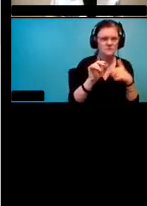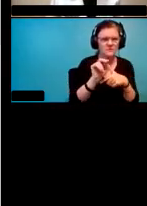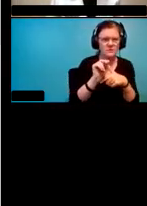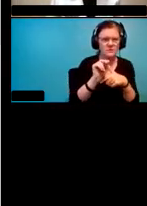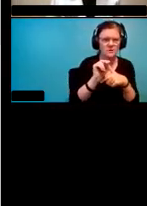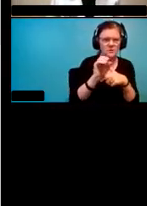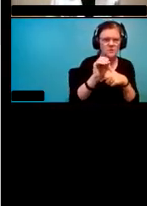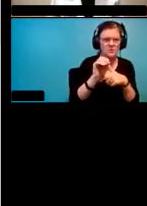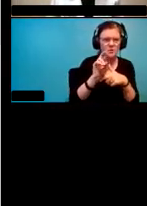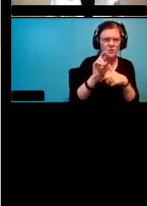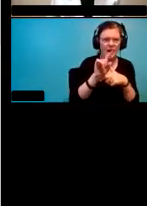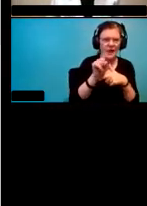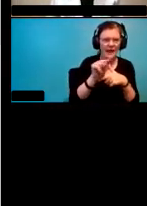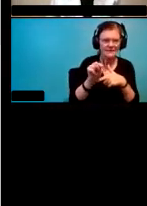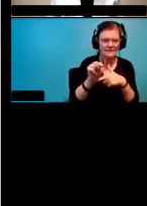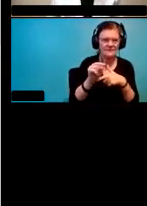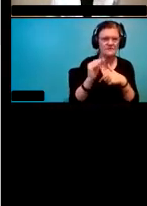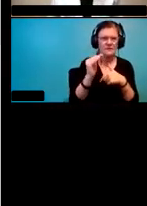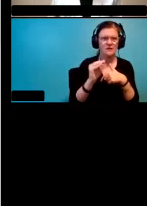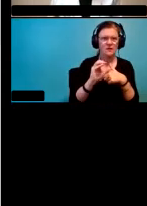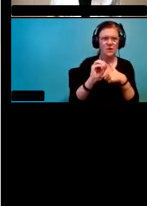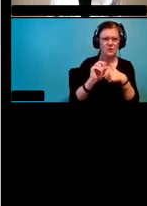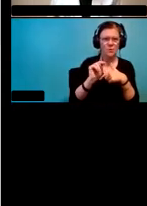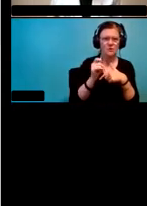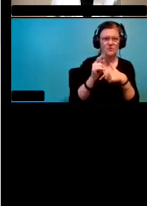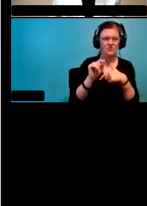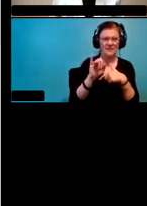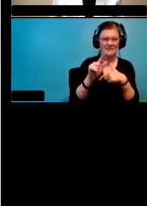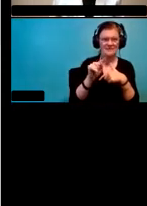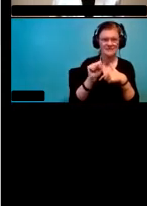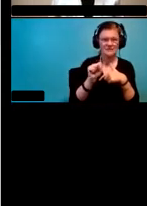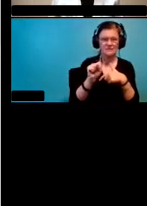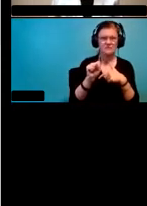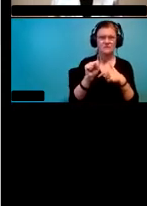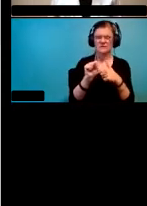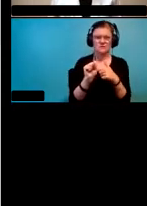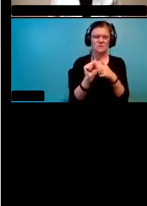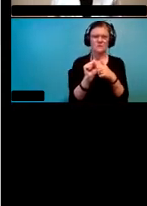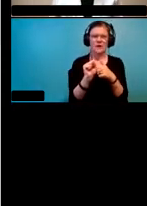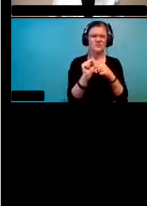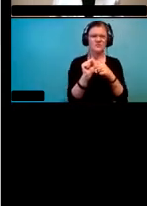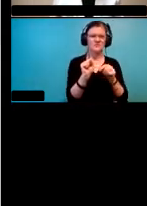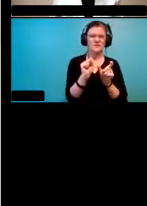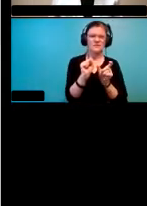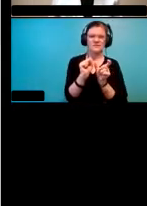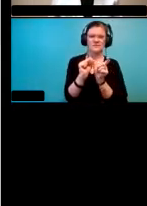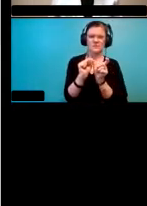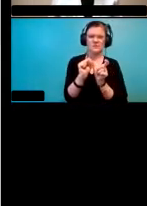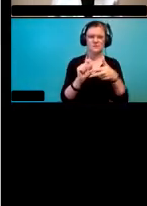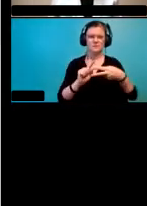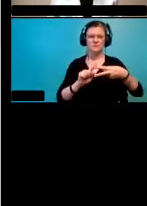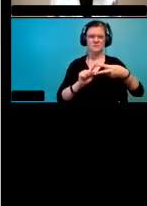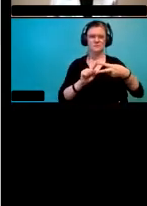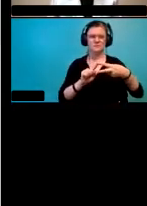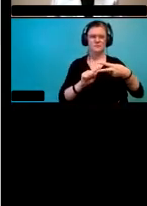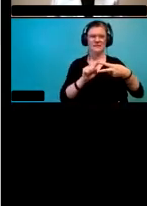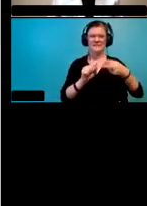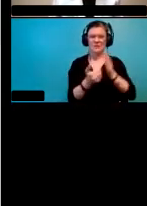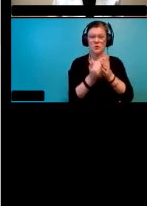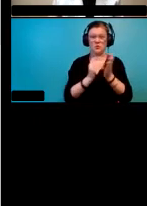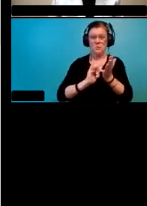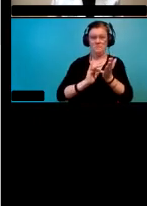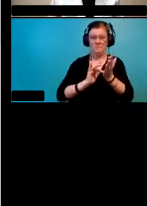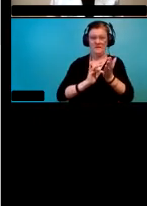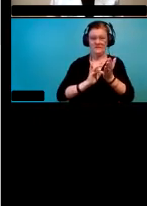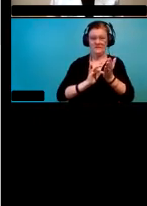newest medications, and those the goal is for people who are fluctuating or can tell when their medications kick in and